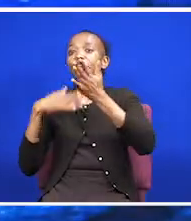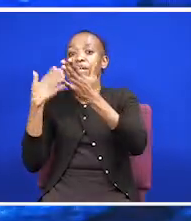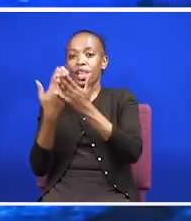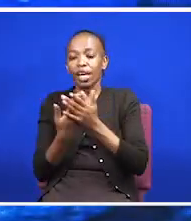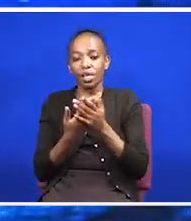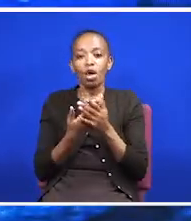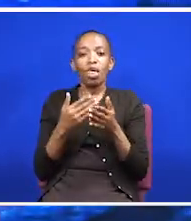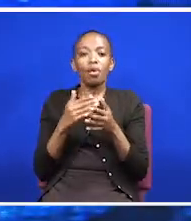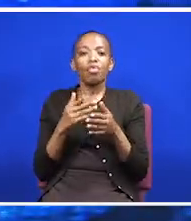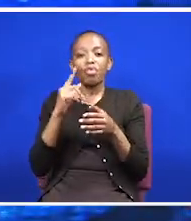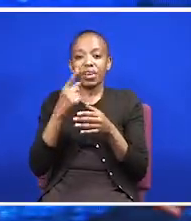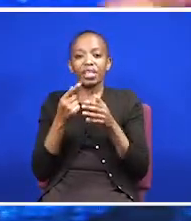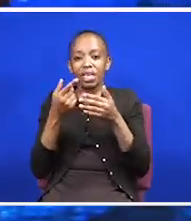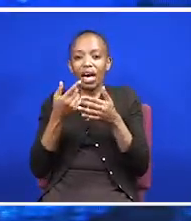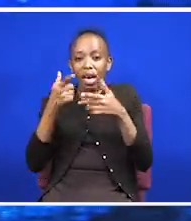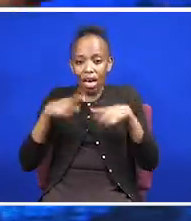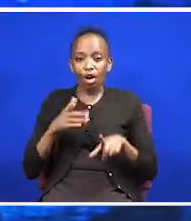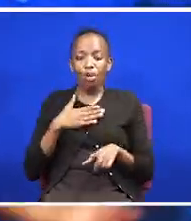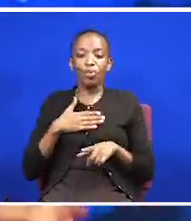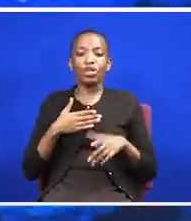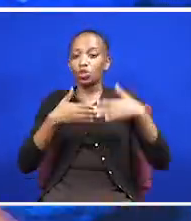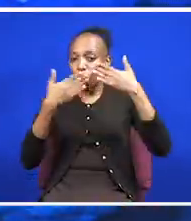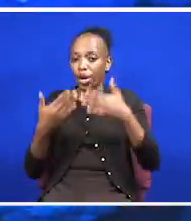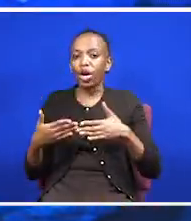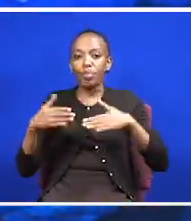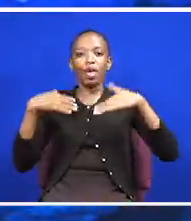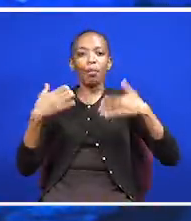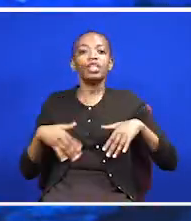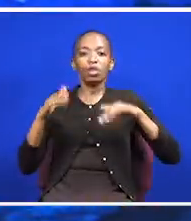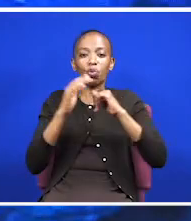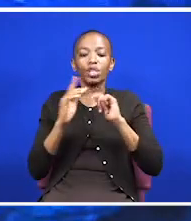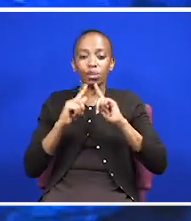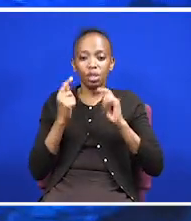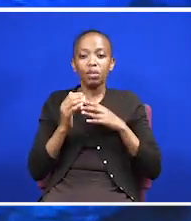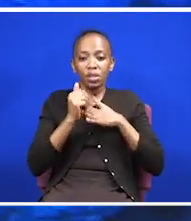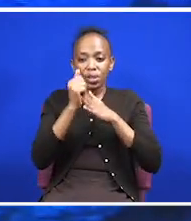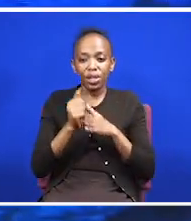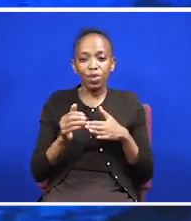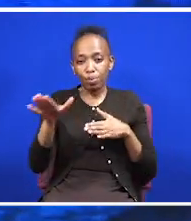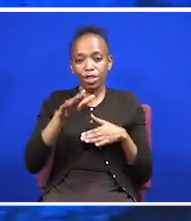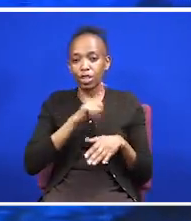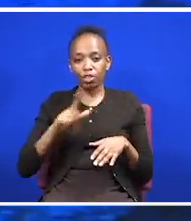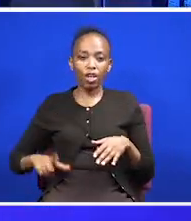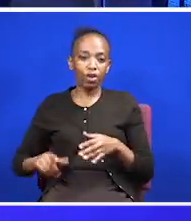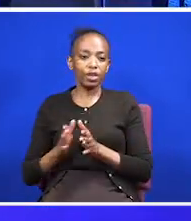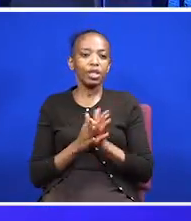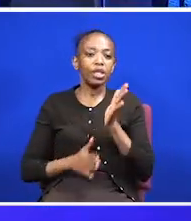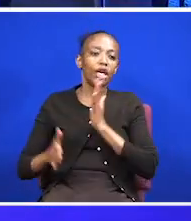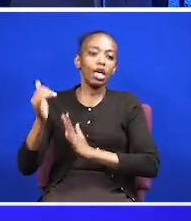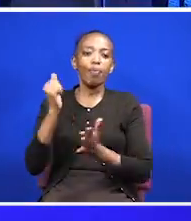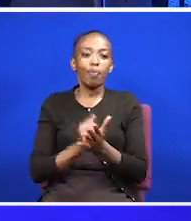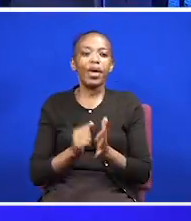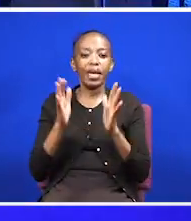that, but first things first, allow me to welcome this amazing worship team to take us further into the presence of the Lord.